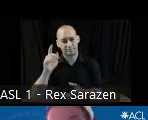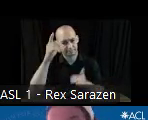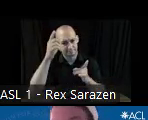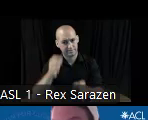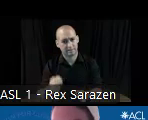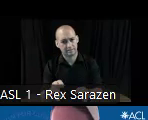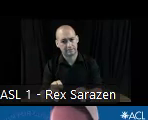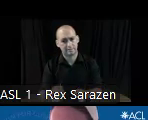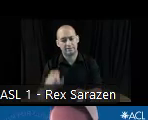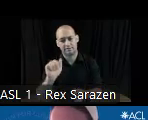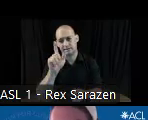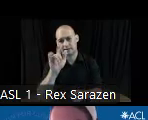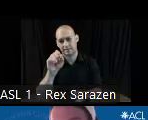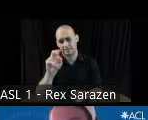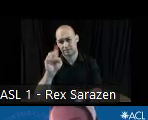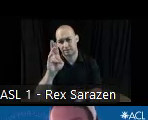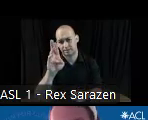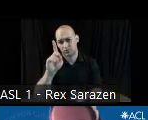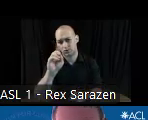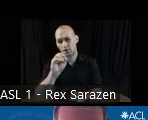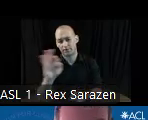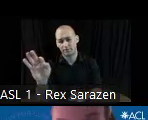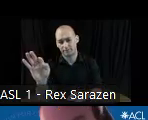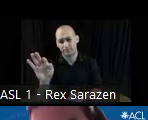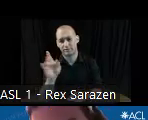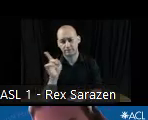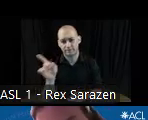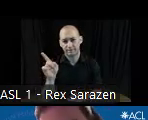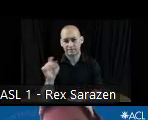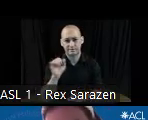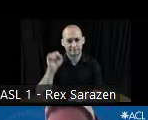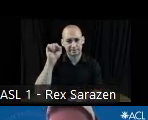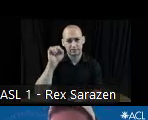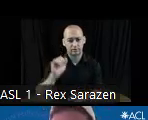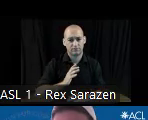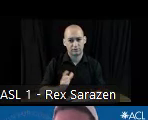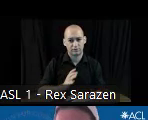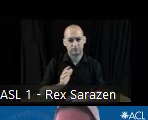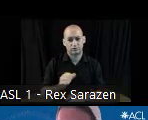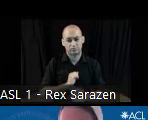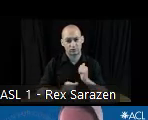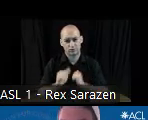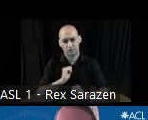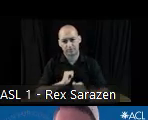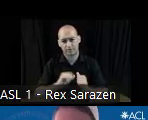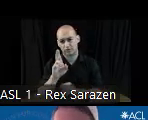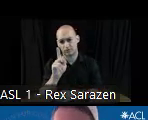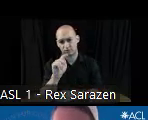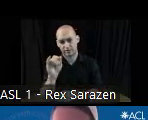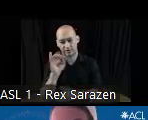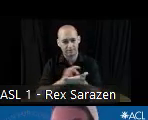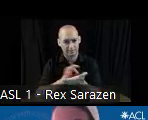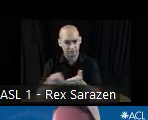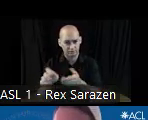designated Allison Barkoff, the senior official performing the duties of administrator at the Administration for